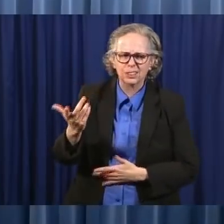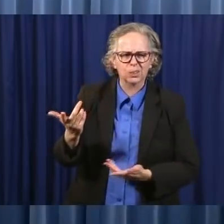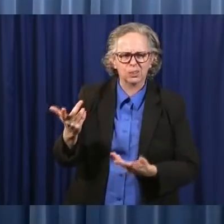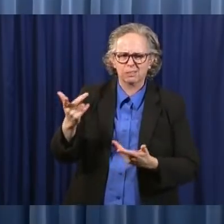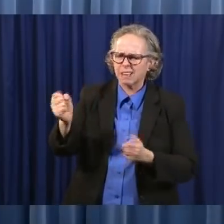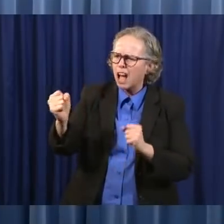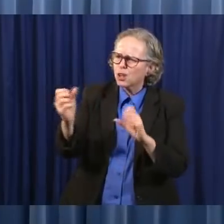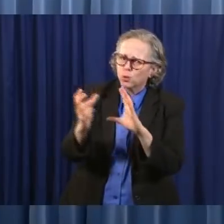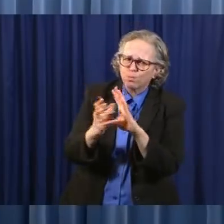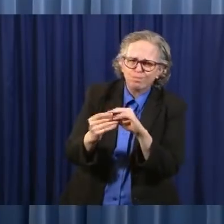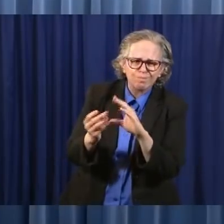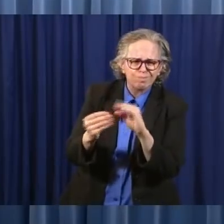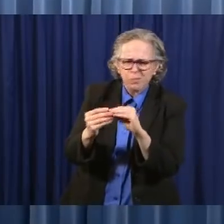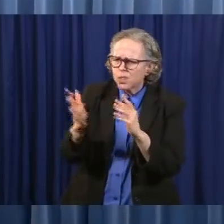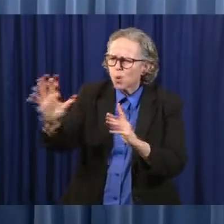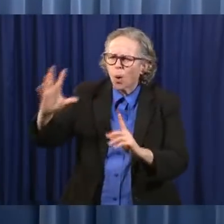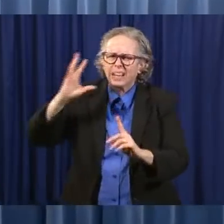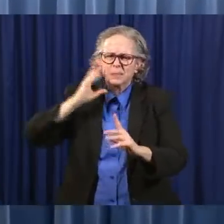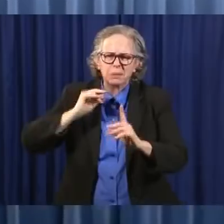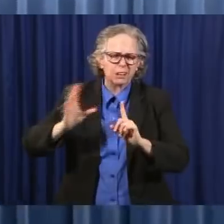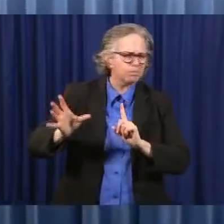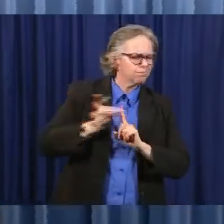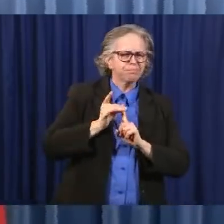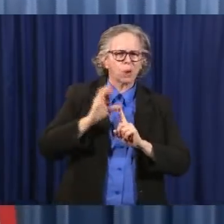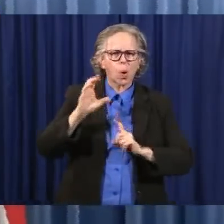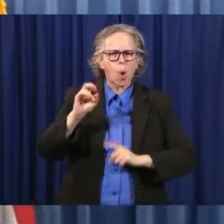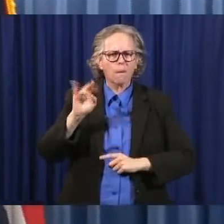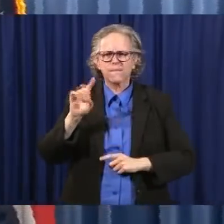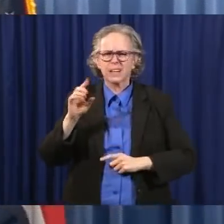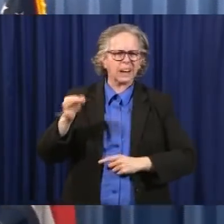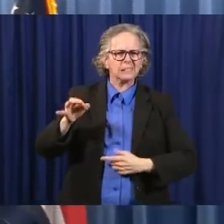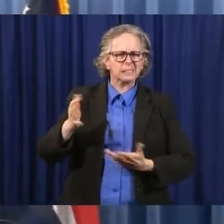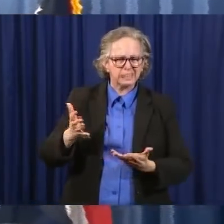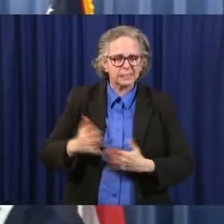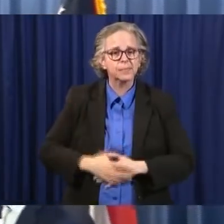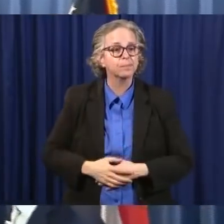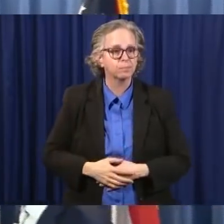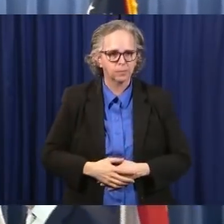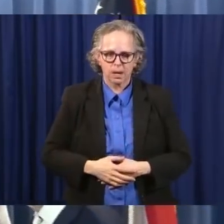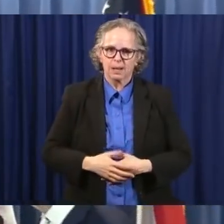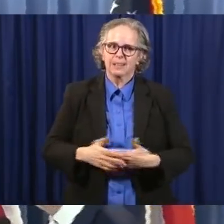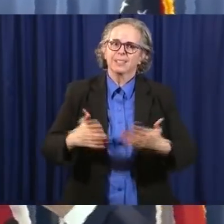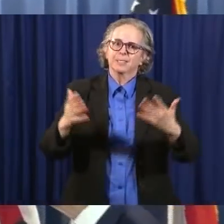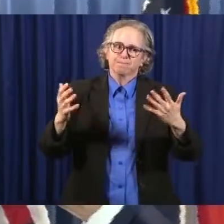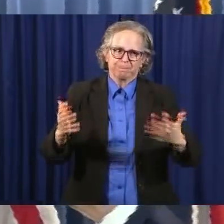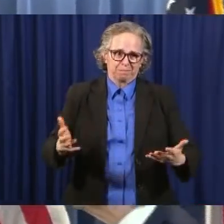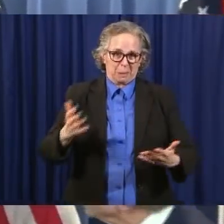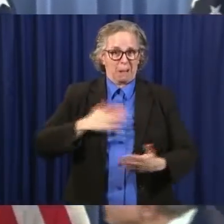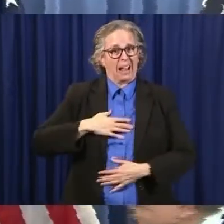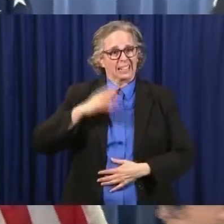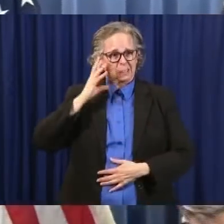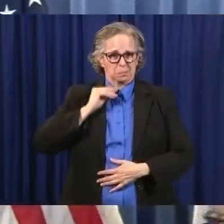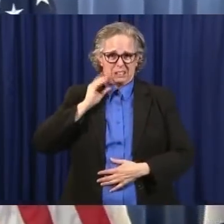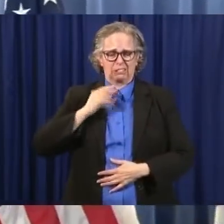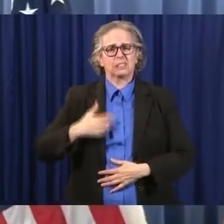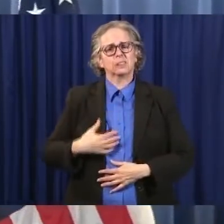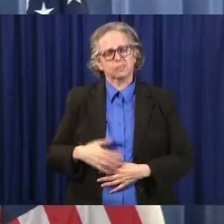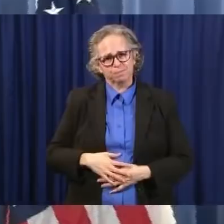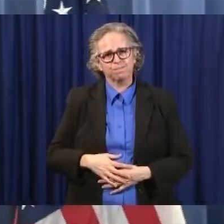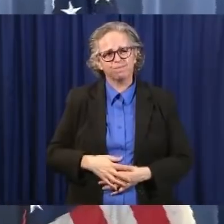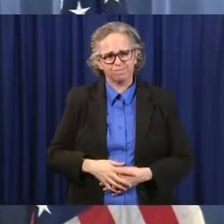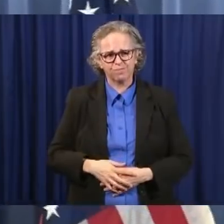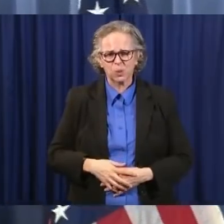Travis, about your experience. My experience, it was quite quite the